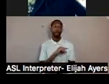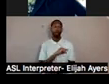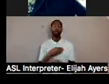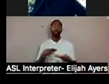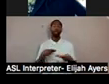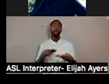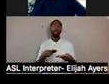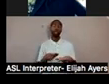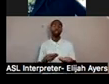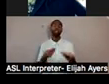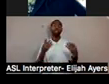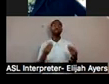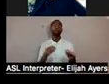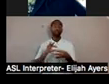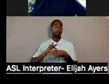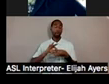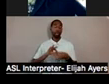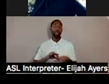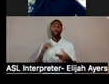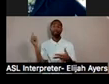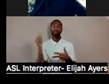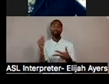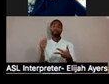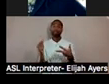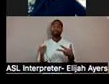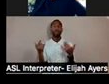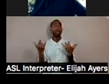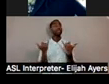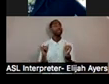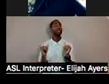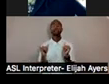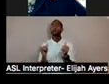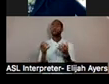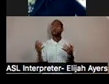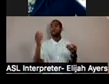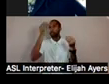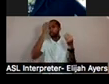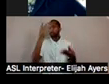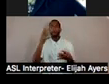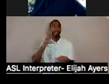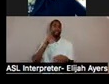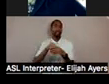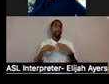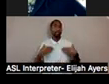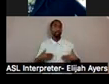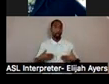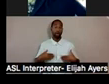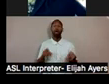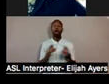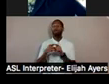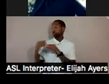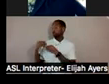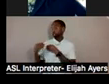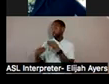or softness or connection, there is still really deep information within your body and within your lineage that